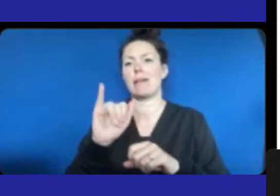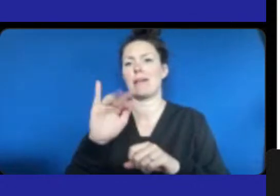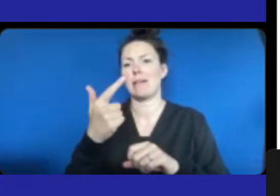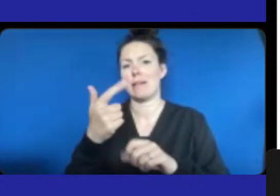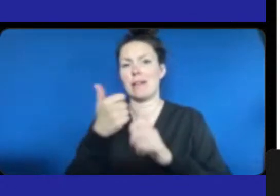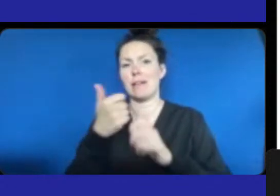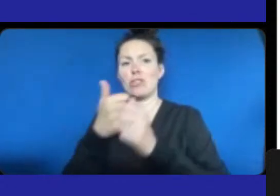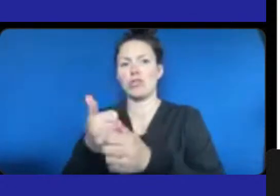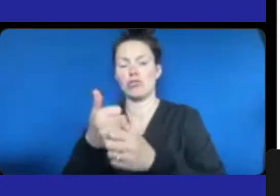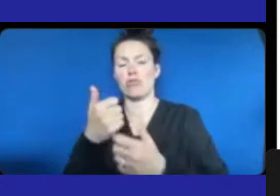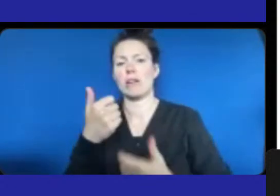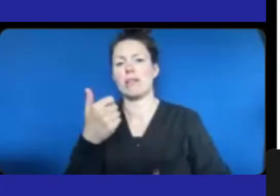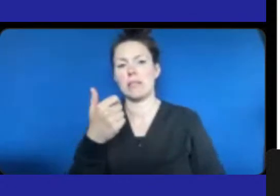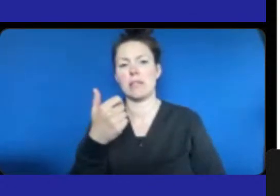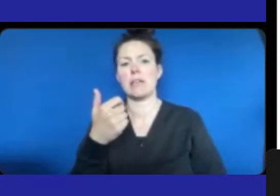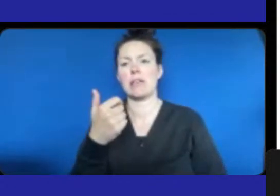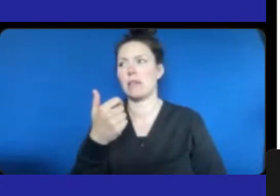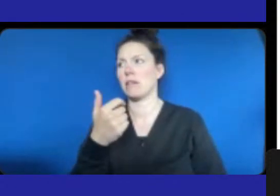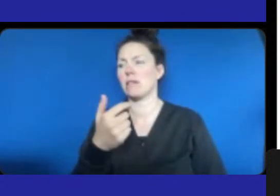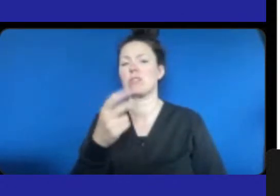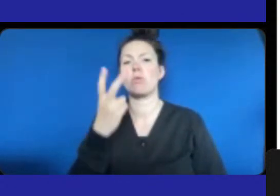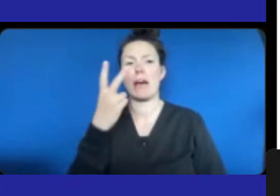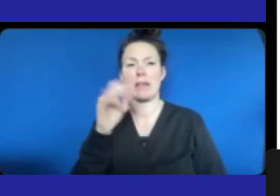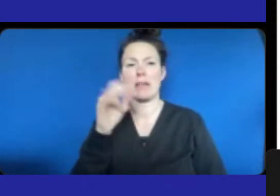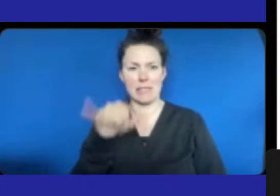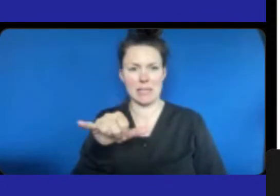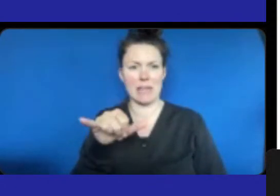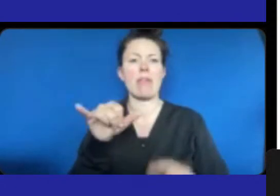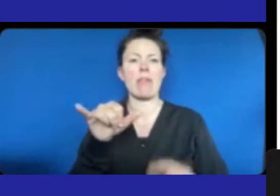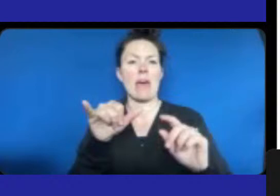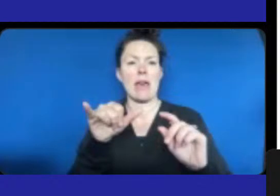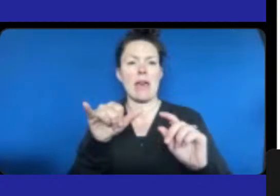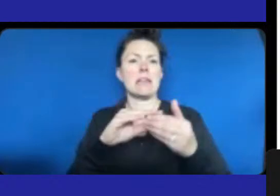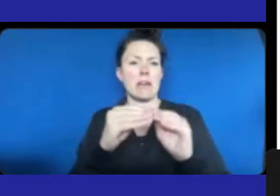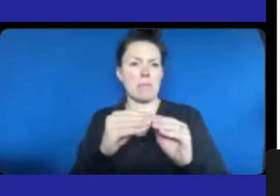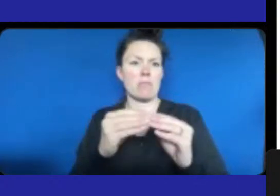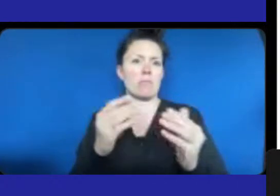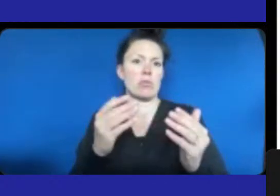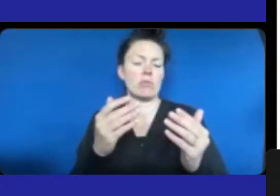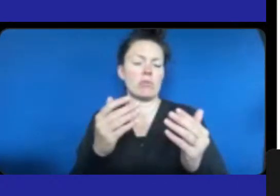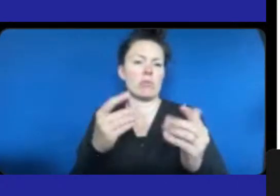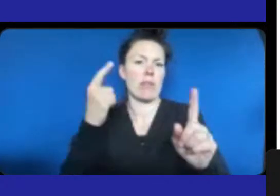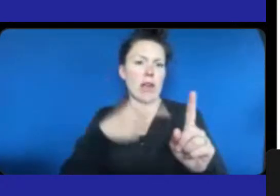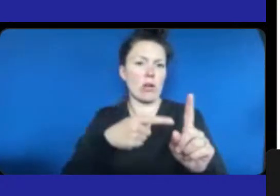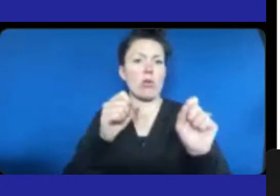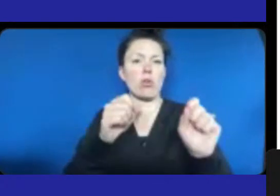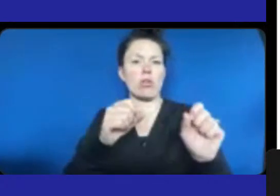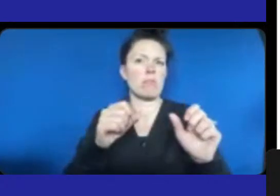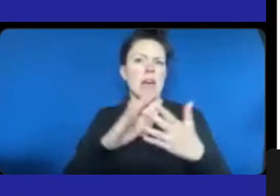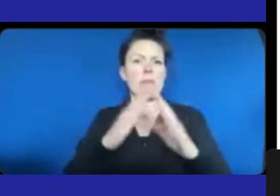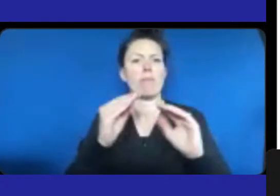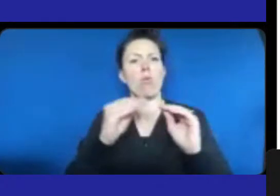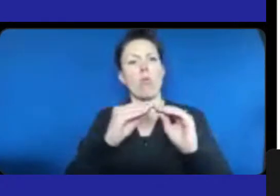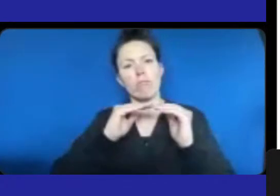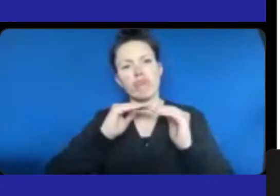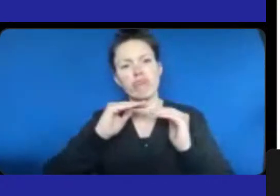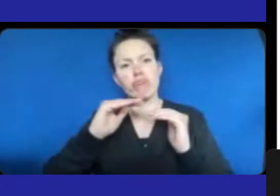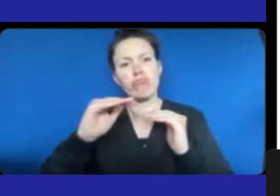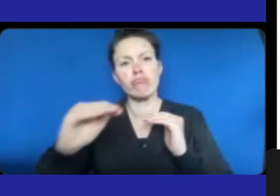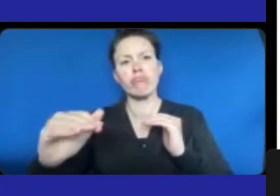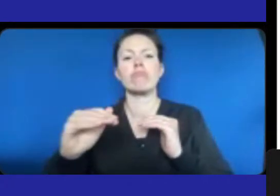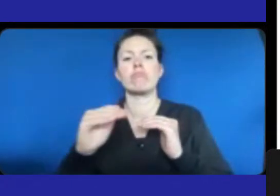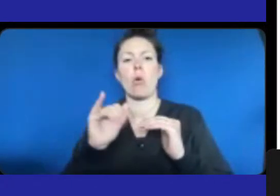the virus. But so I can see that measure might, be stabilizing a little bit or slowing down.